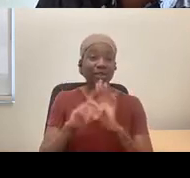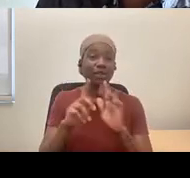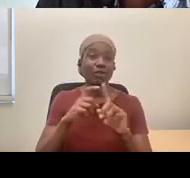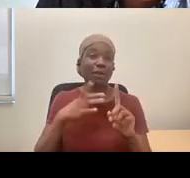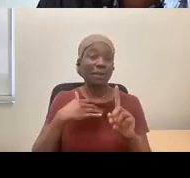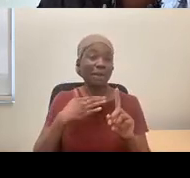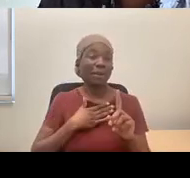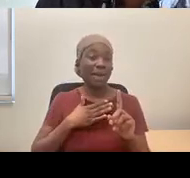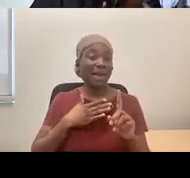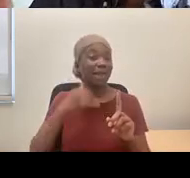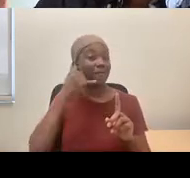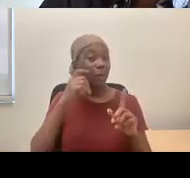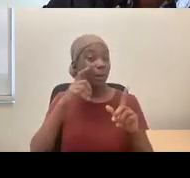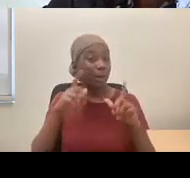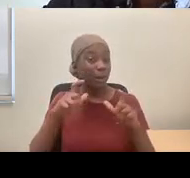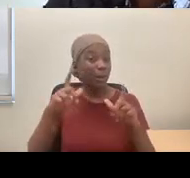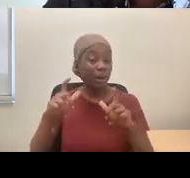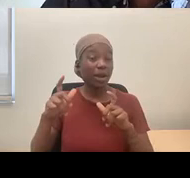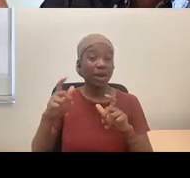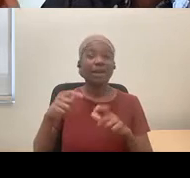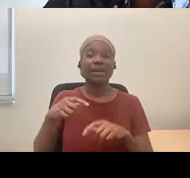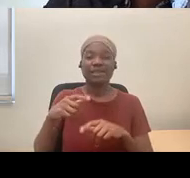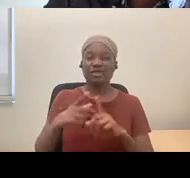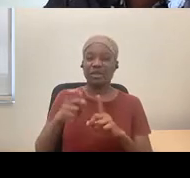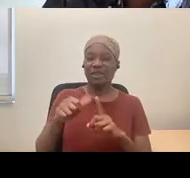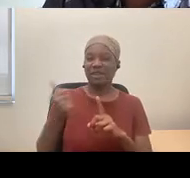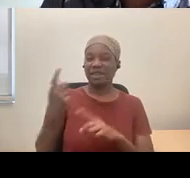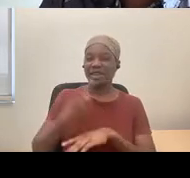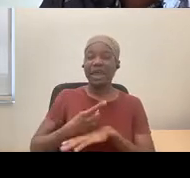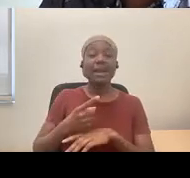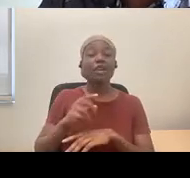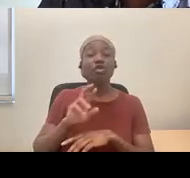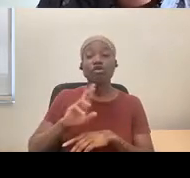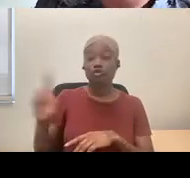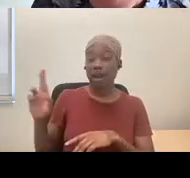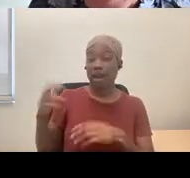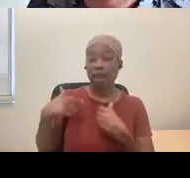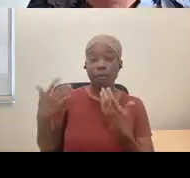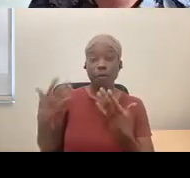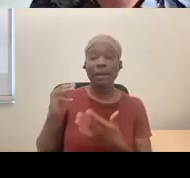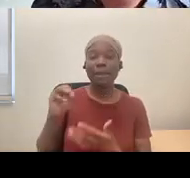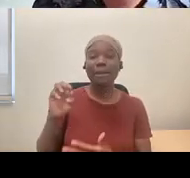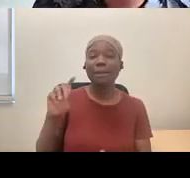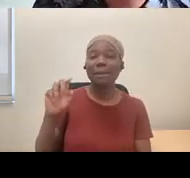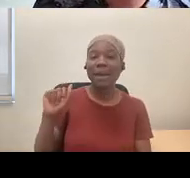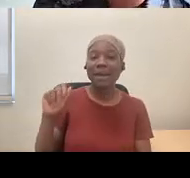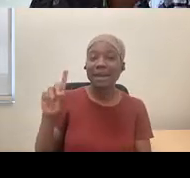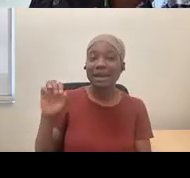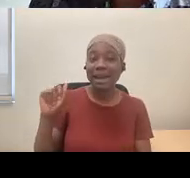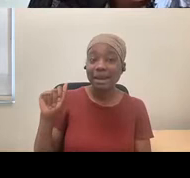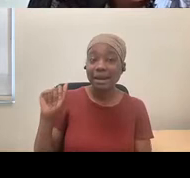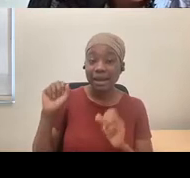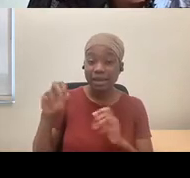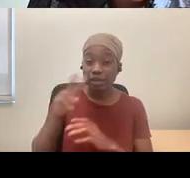took on the street the other day. And to the right is the metadata about it. What, can you read it? And can you see